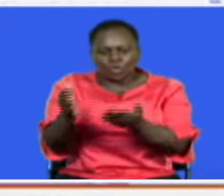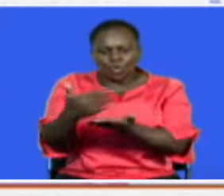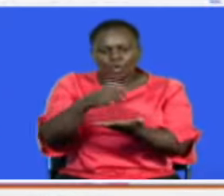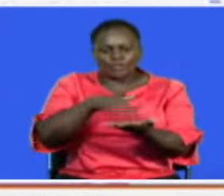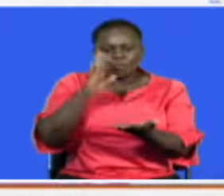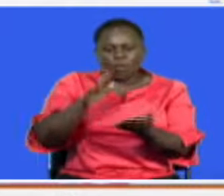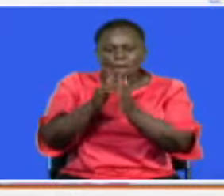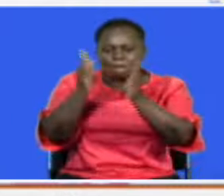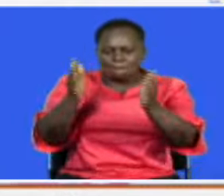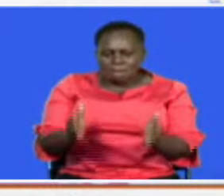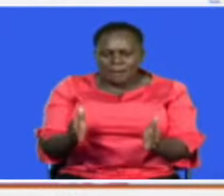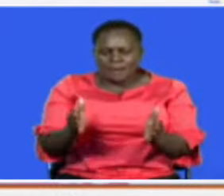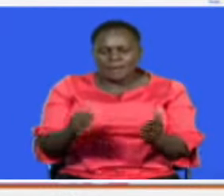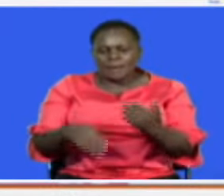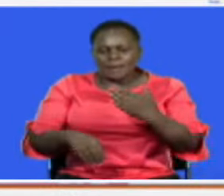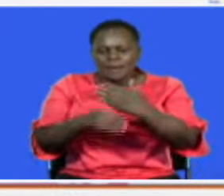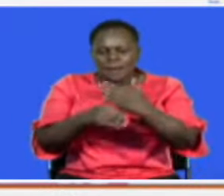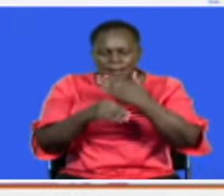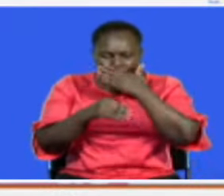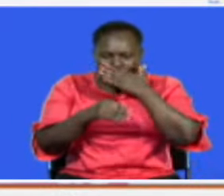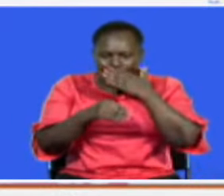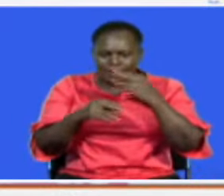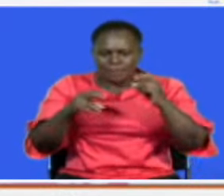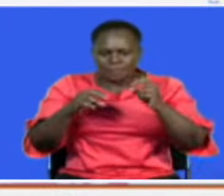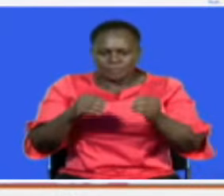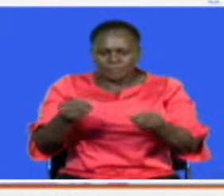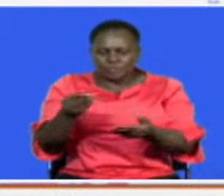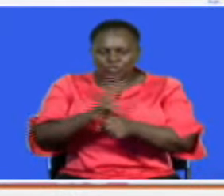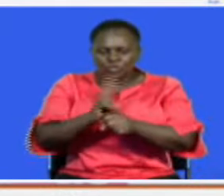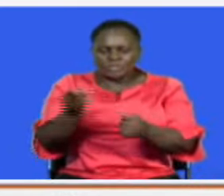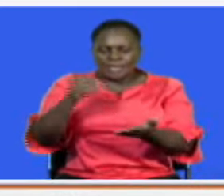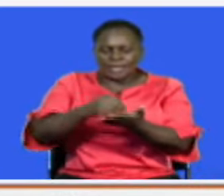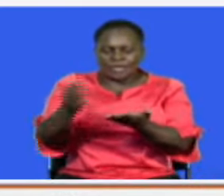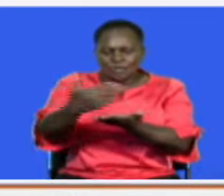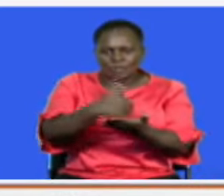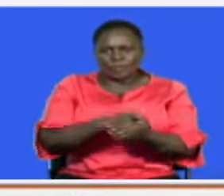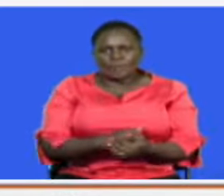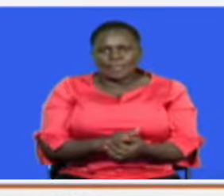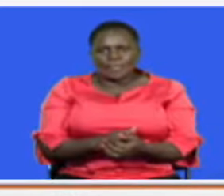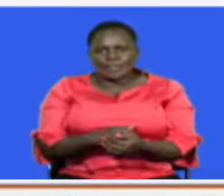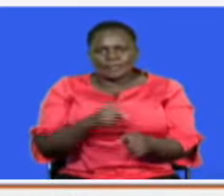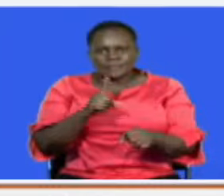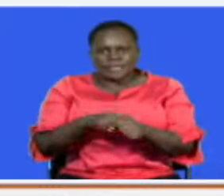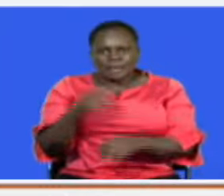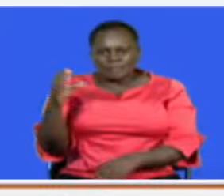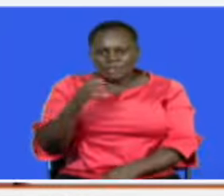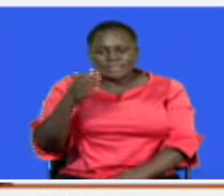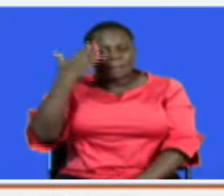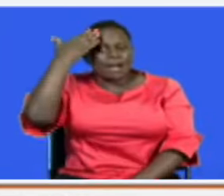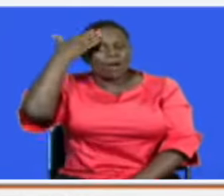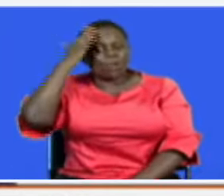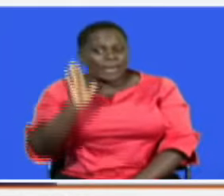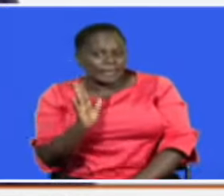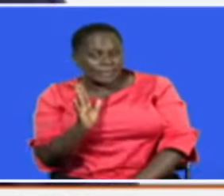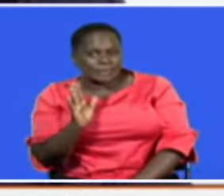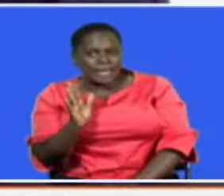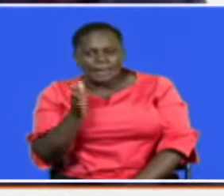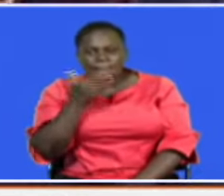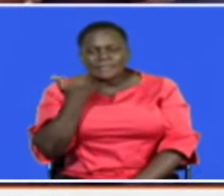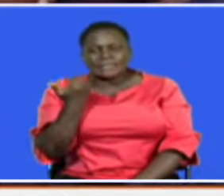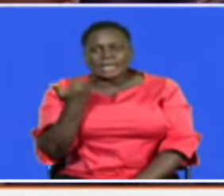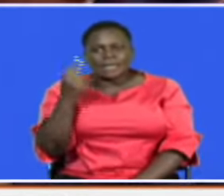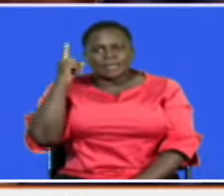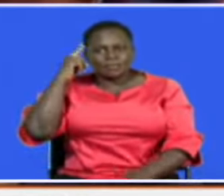more packages and increase the recycling rates and the collection rates. But when we come to consumer awareness, where better